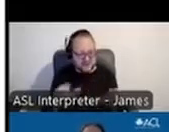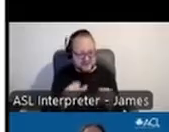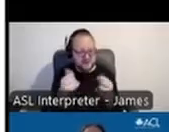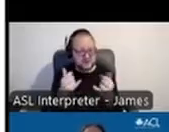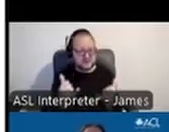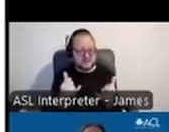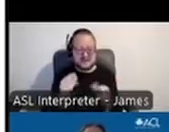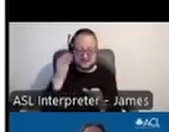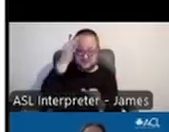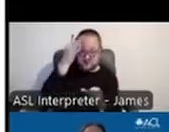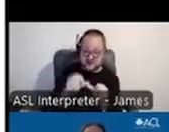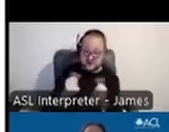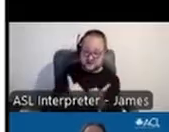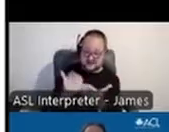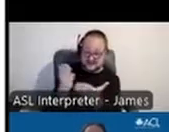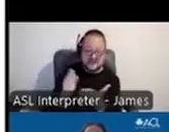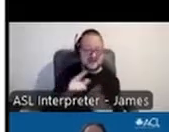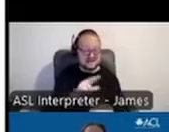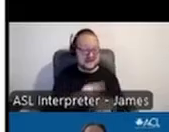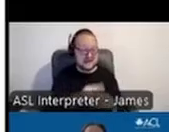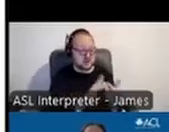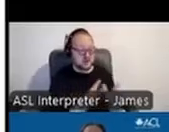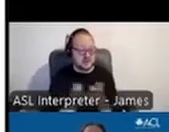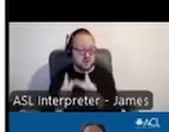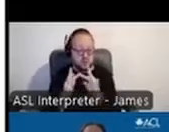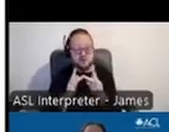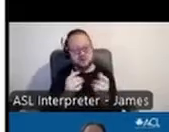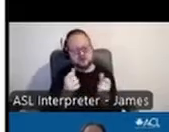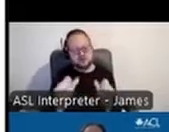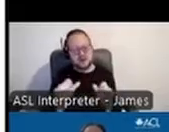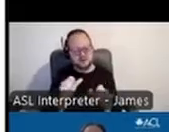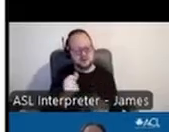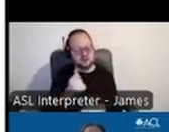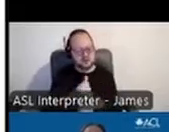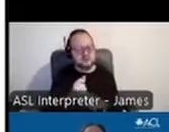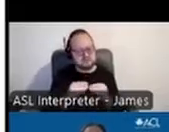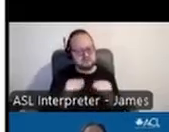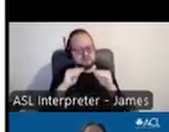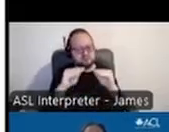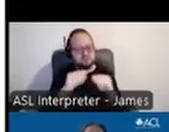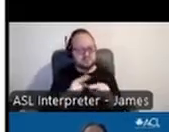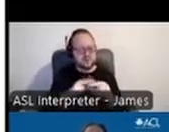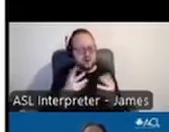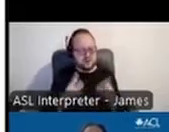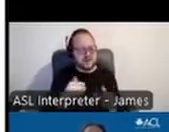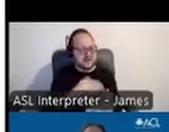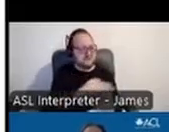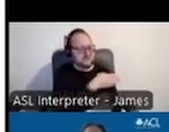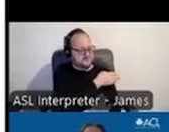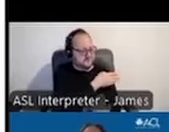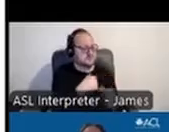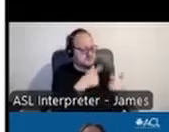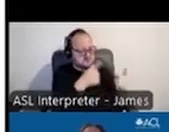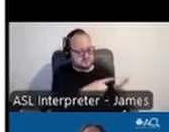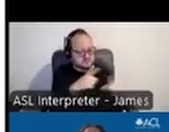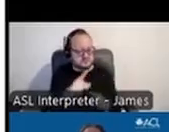as a national network are building on various initiatives that have laid the foundation and built on one another over the years. So